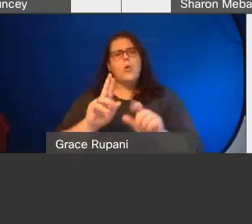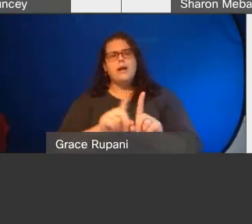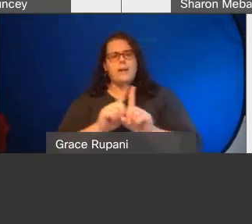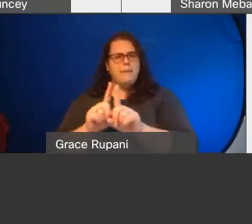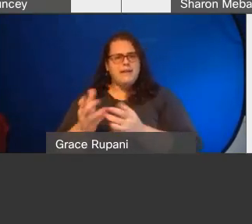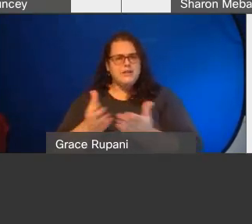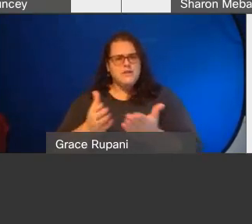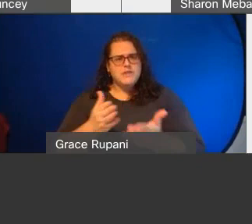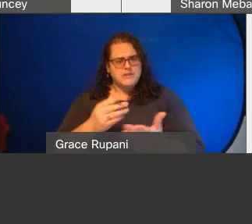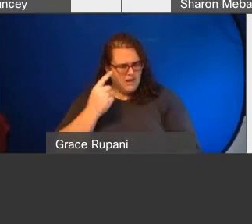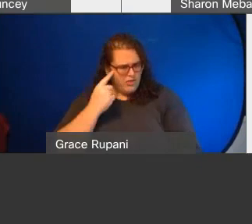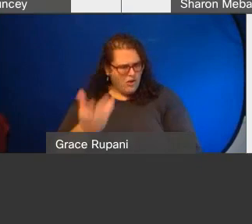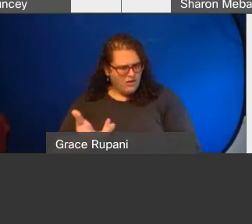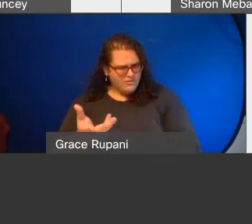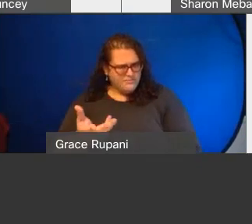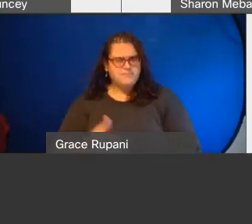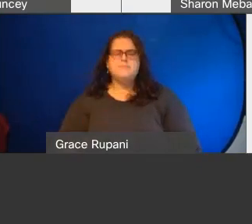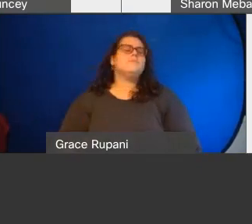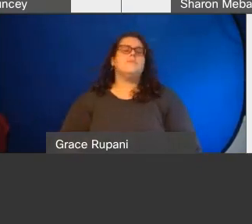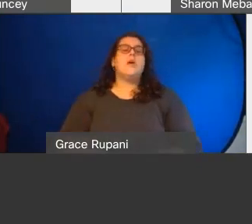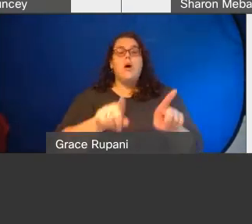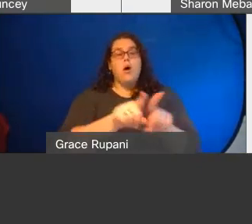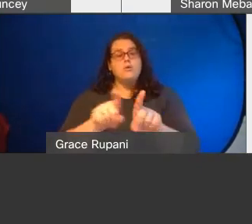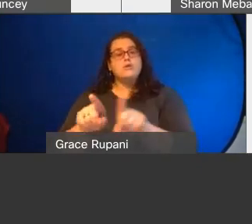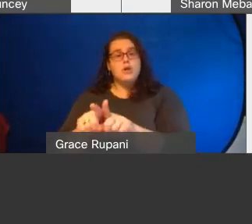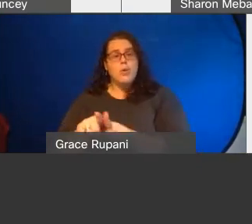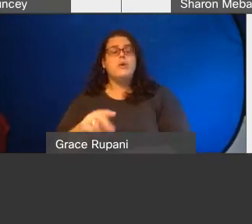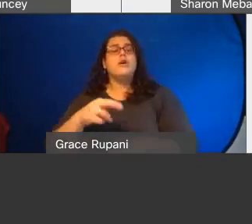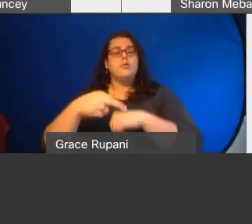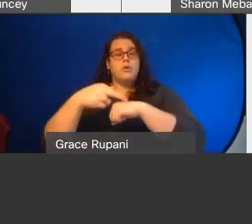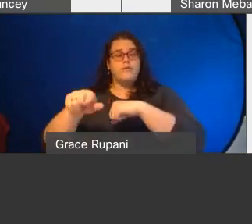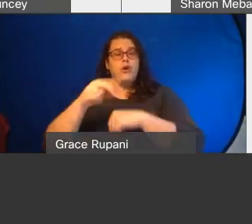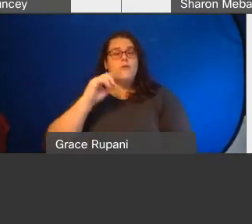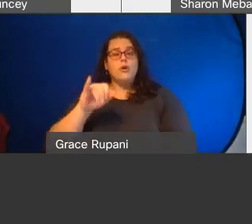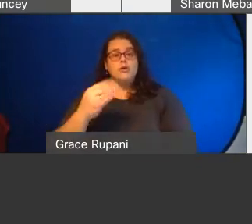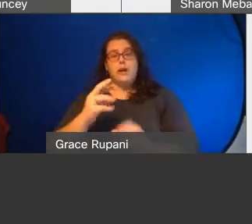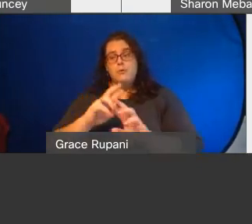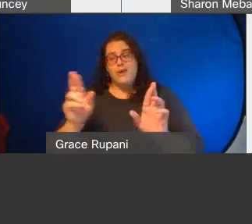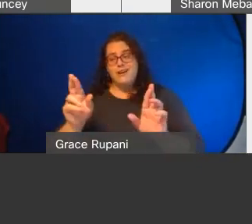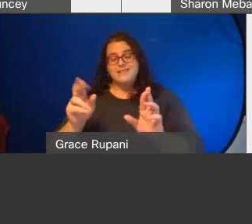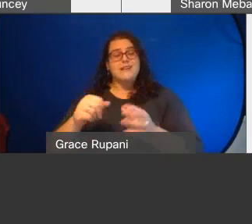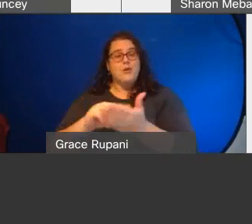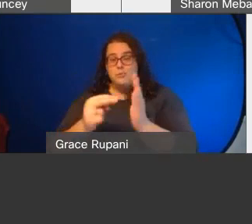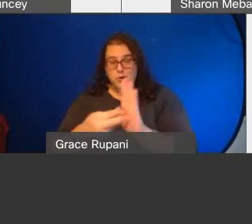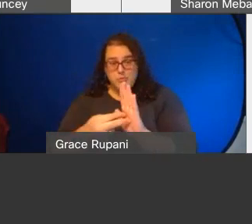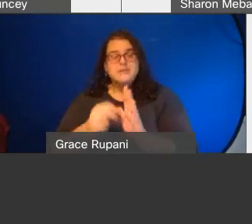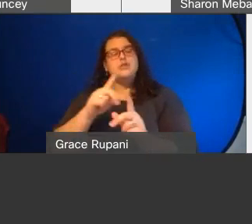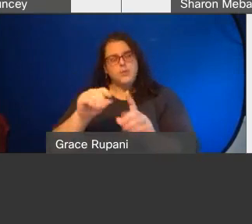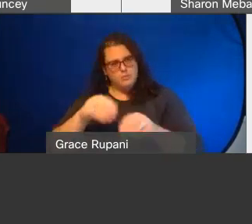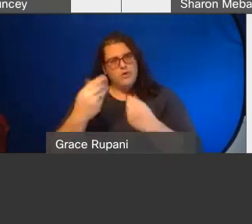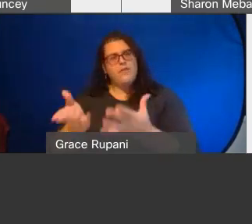the referral to RSA job readiness was to allow continued service to those people who are living at